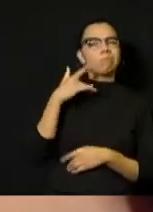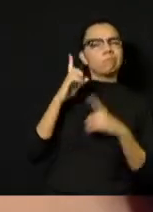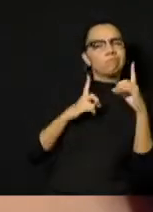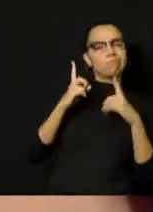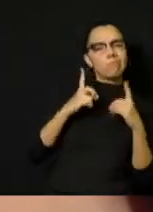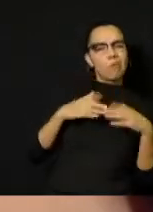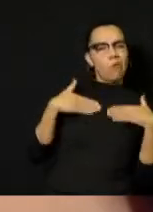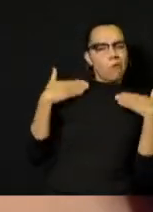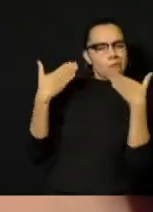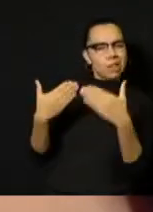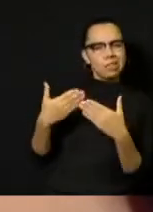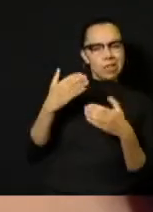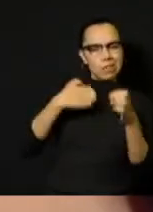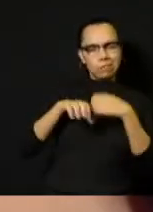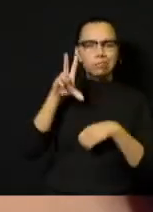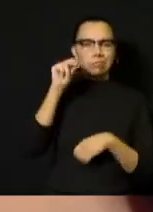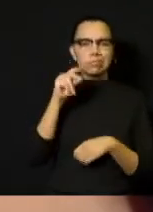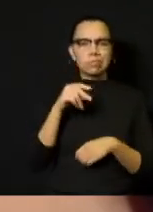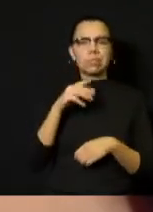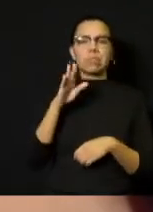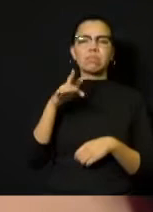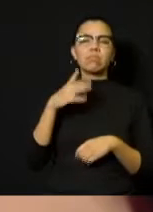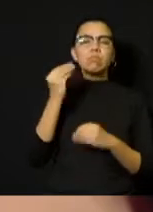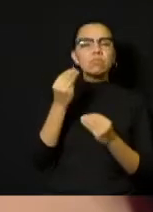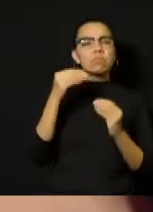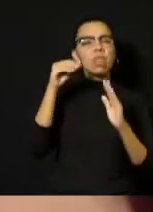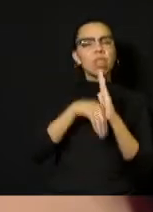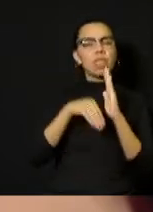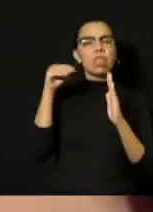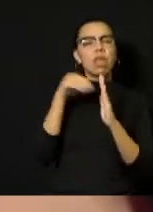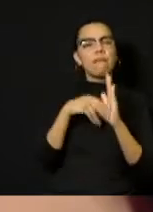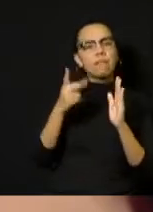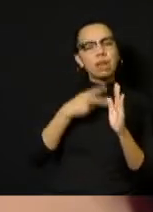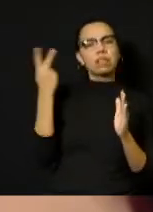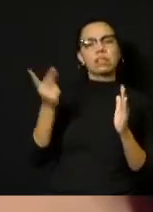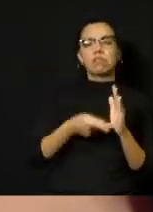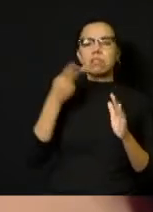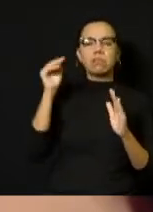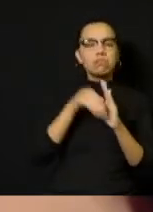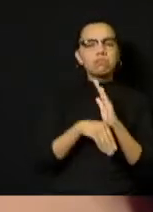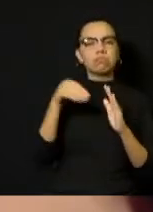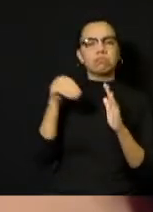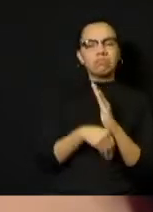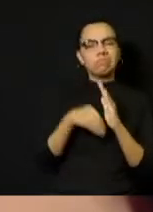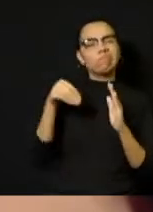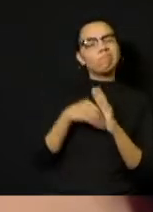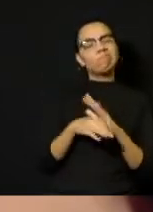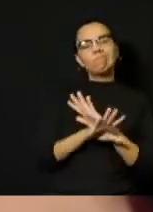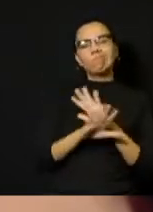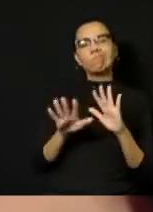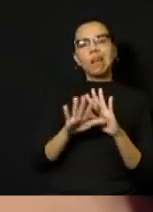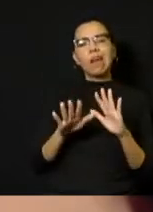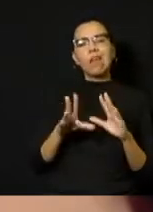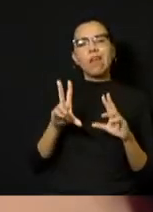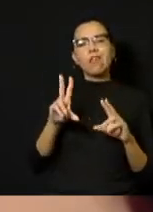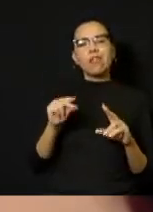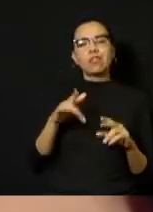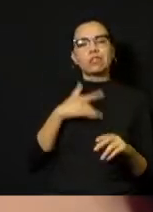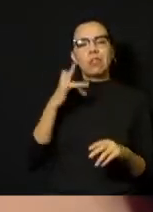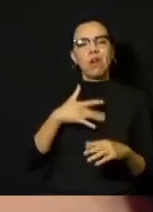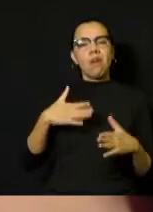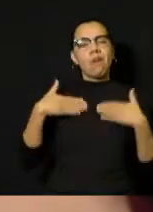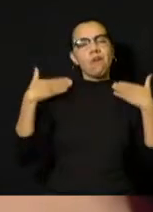didn't trust the company. We had many failures, one after the other, so I